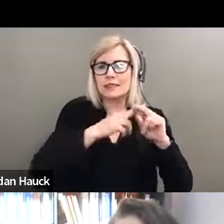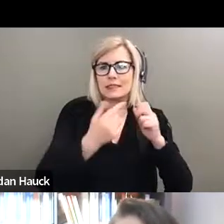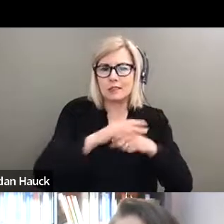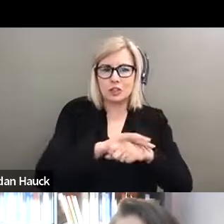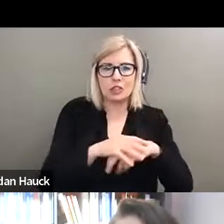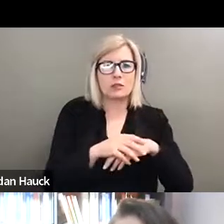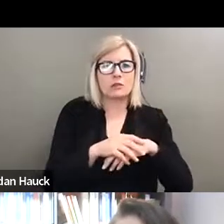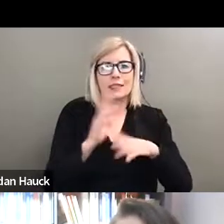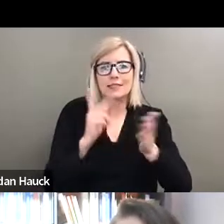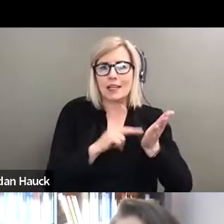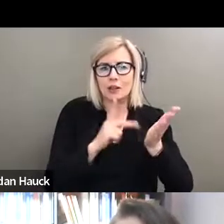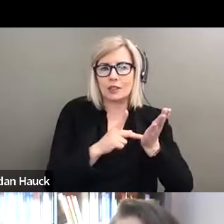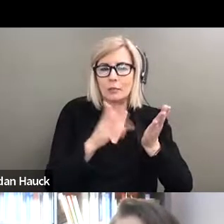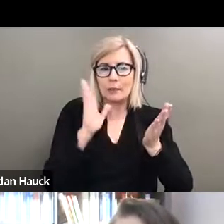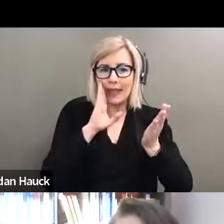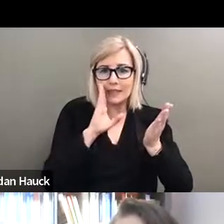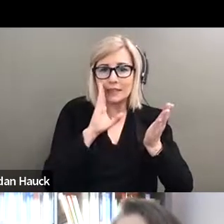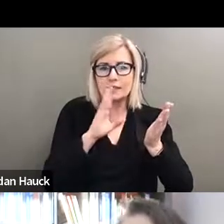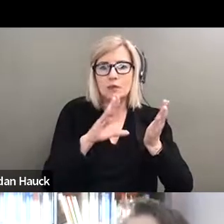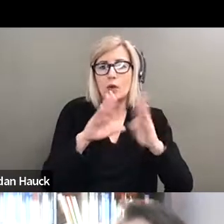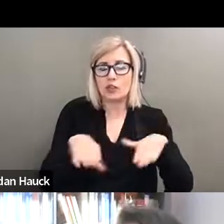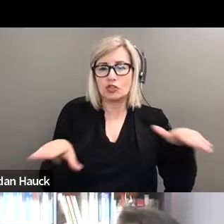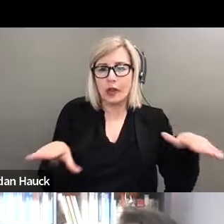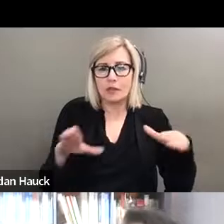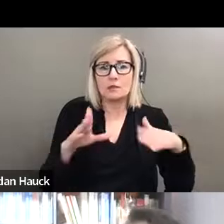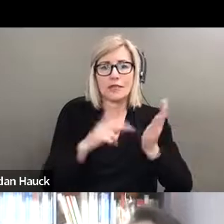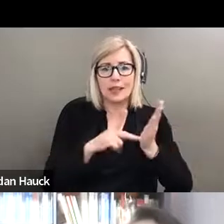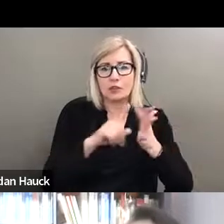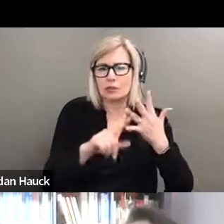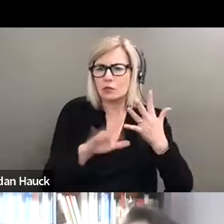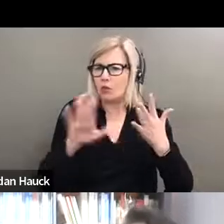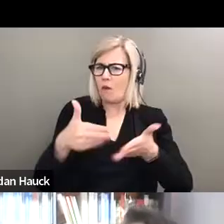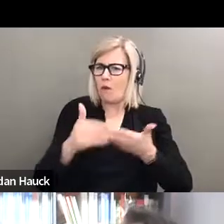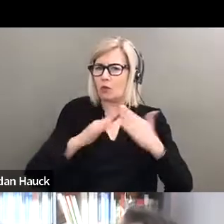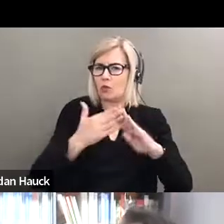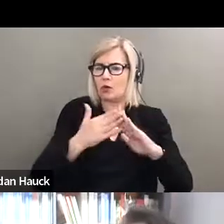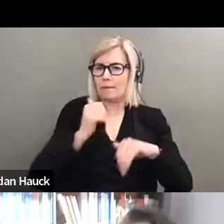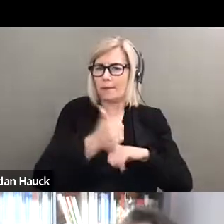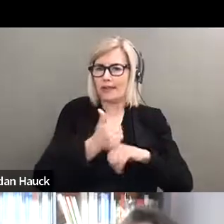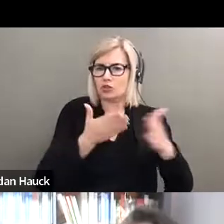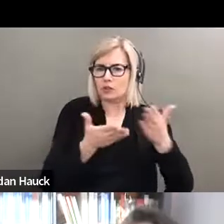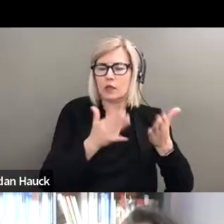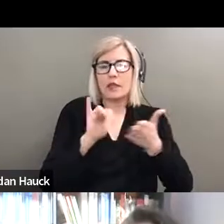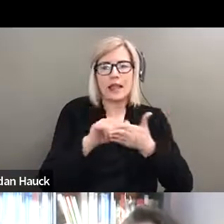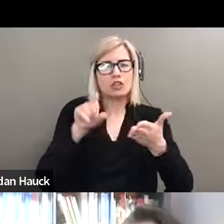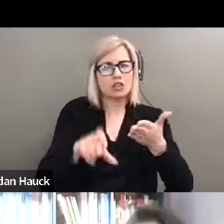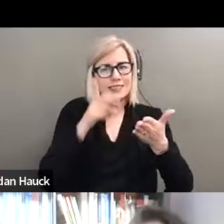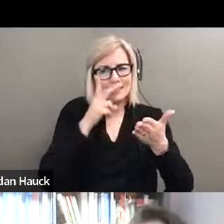psychiatric inpatient beds, or also the child psychiatric beds. Those are all community-based services that should see